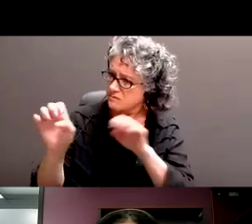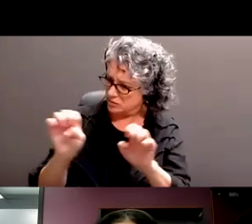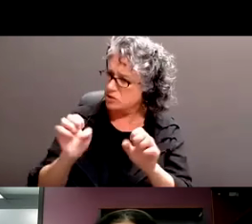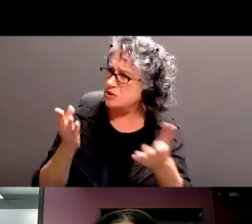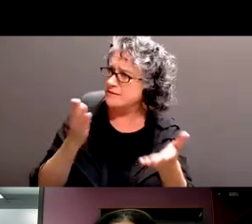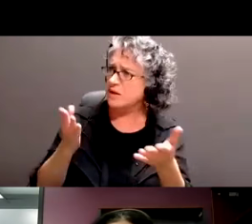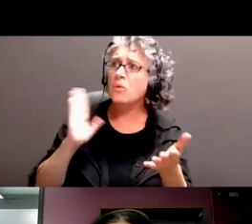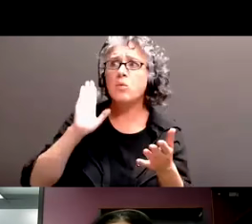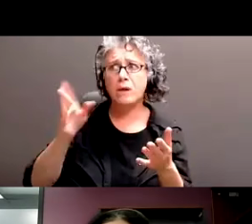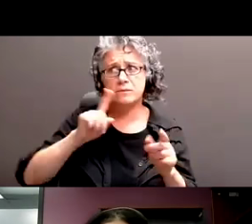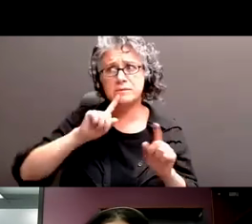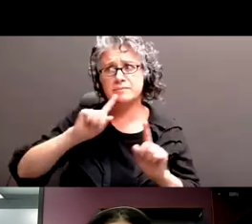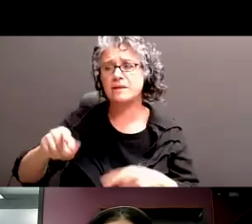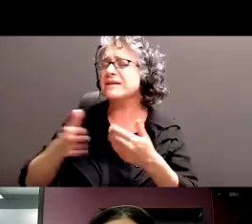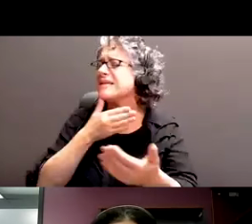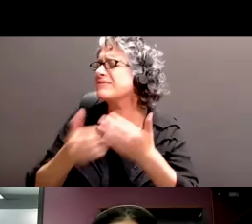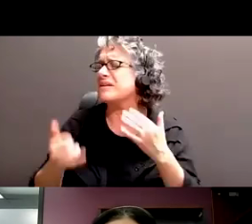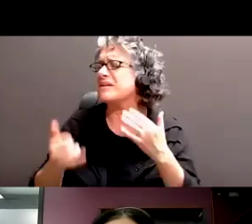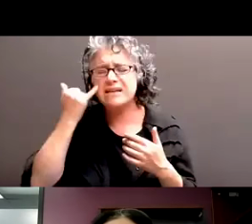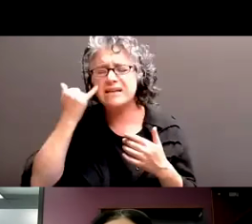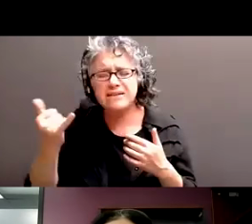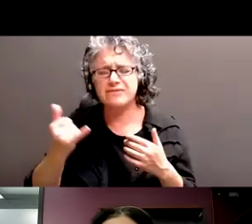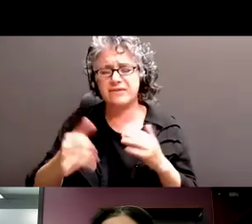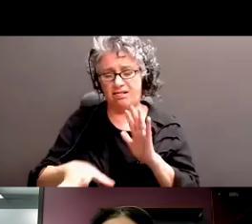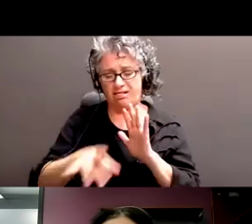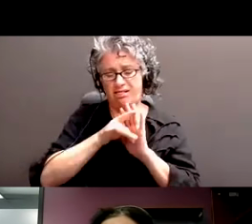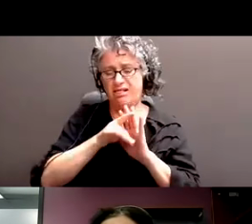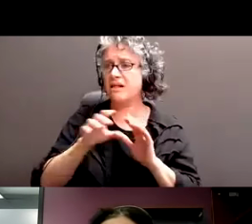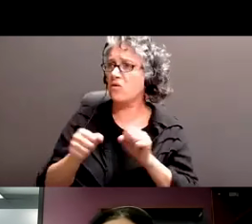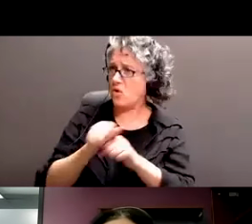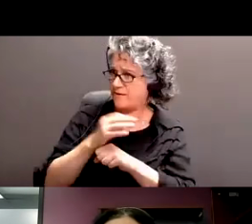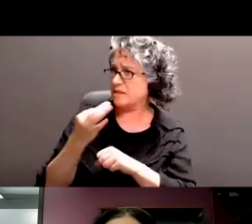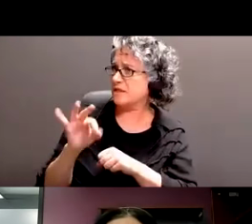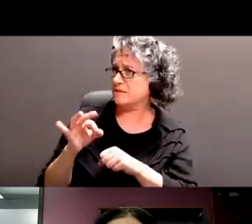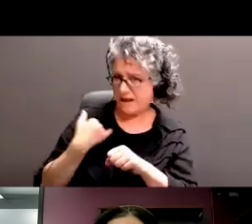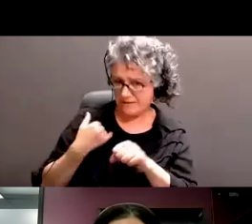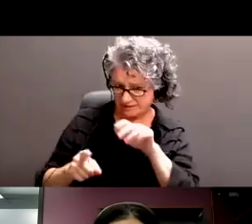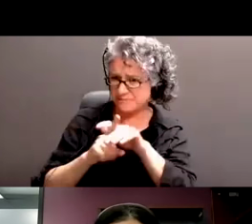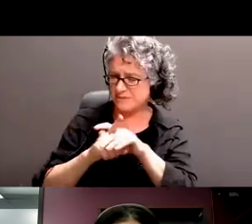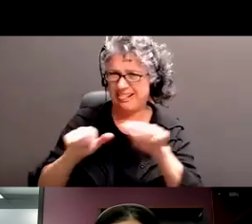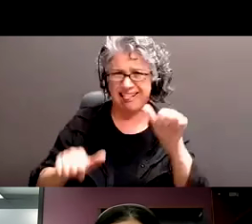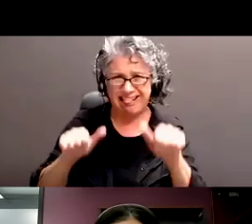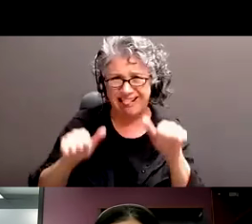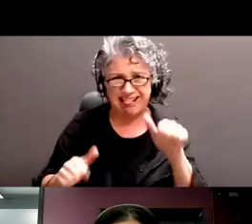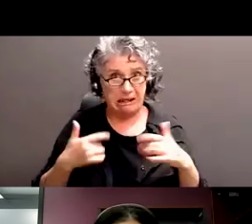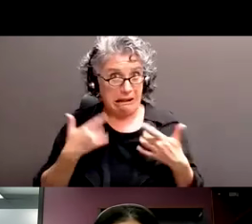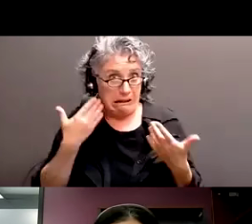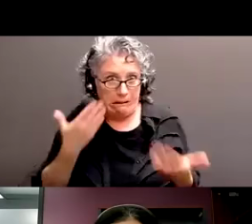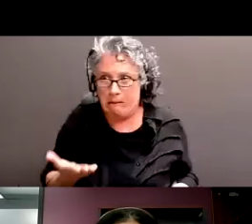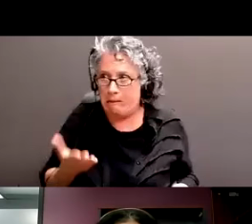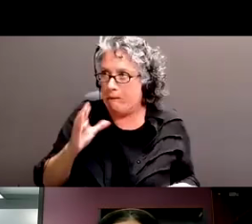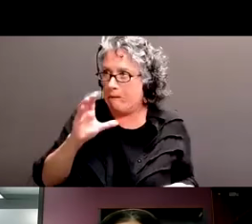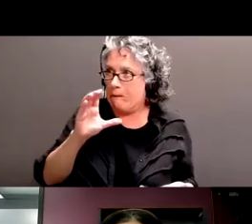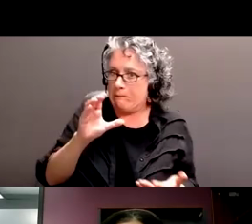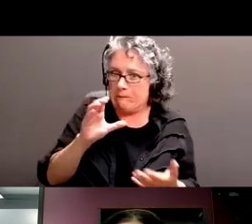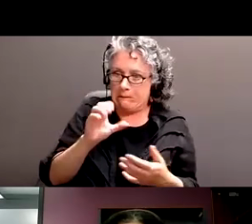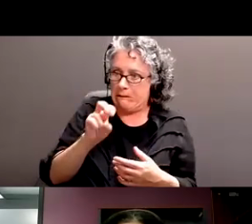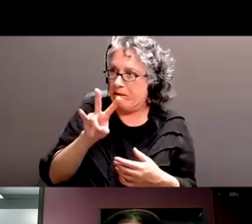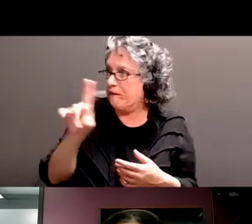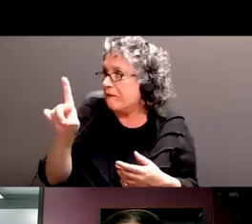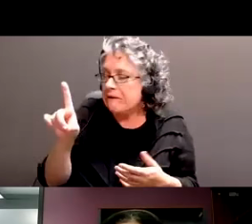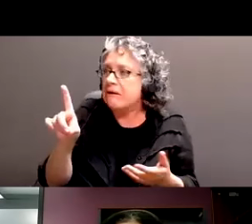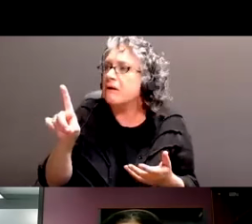respond, even if they are COVID-19 positive, even if they have symptoms and they're not sure if they have COVID-19. We're letting them